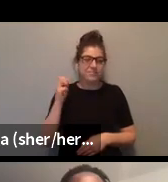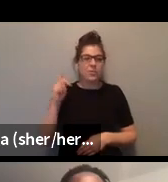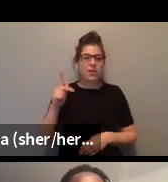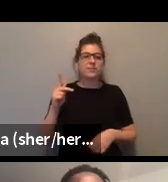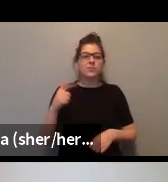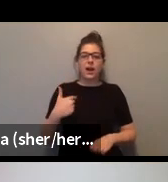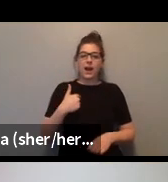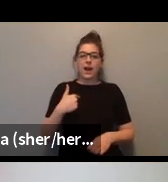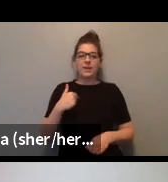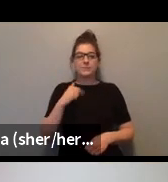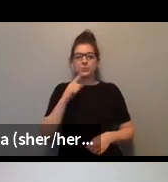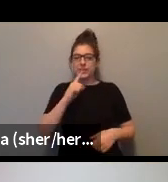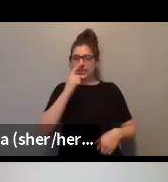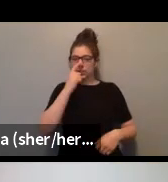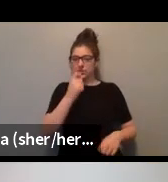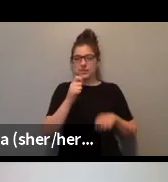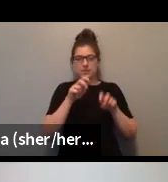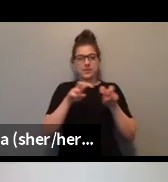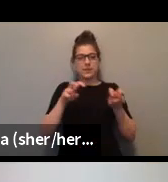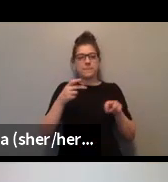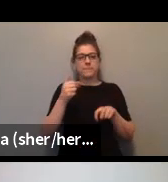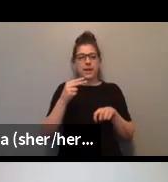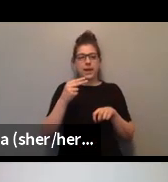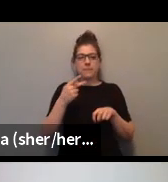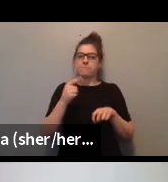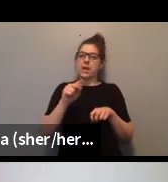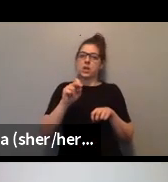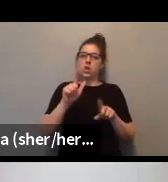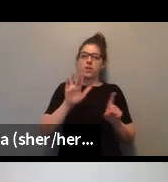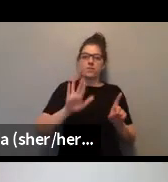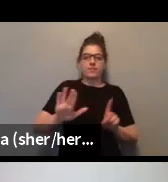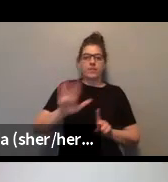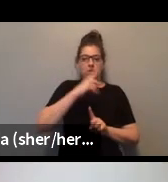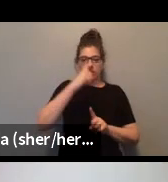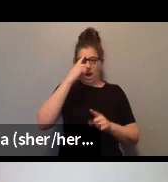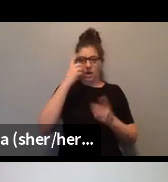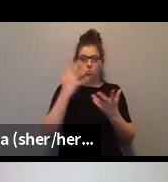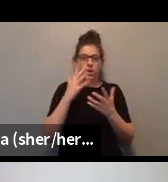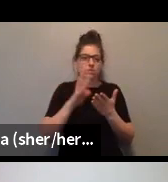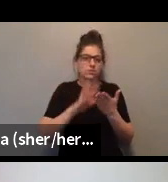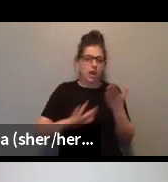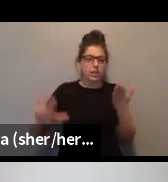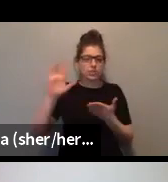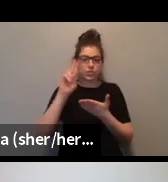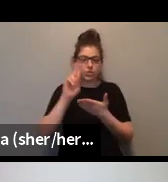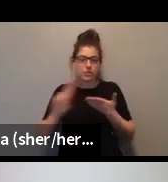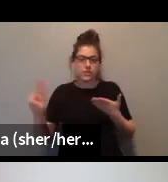So I'm just interested in the panelists' thoughts on what colleges and universities can do